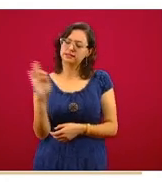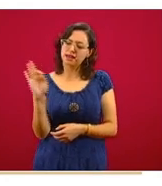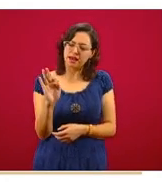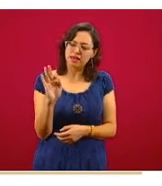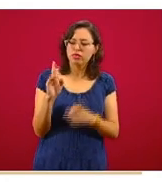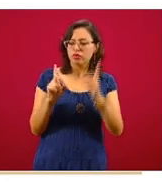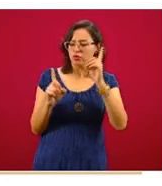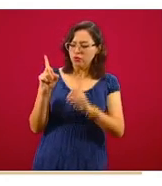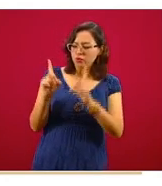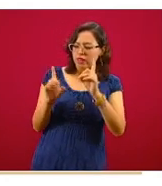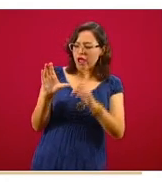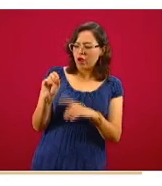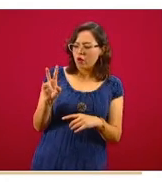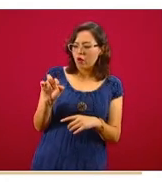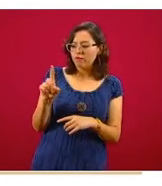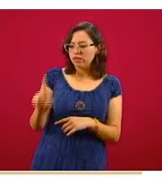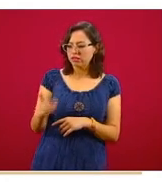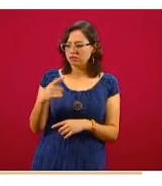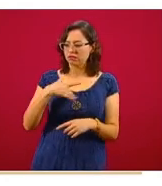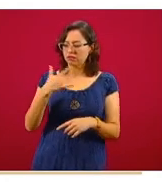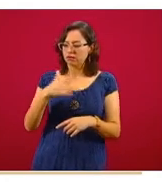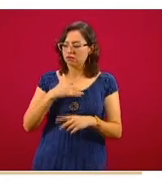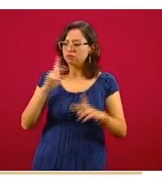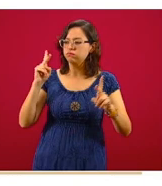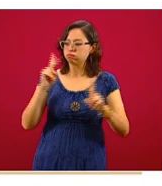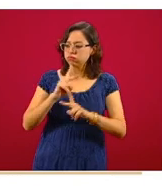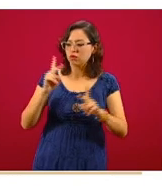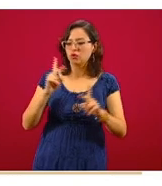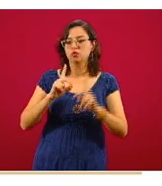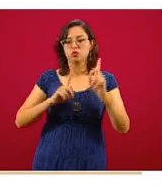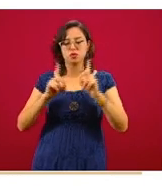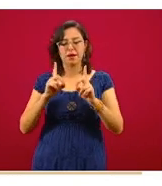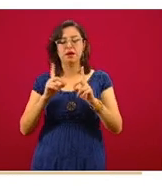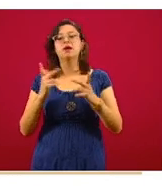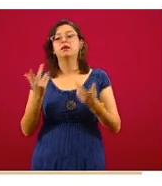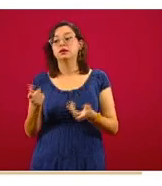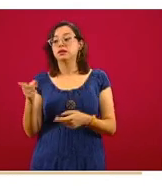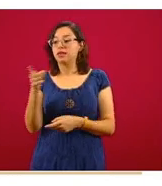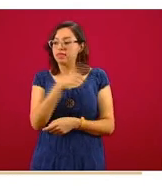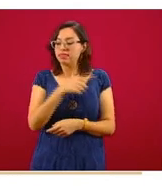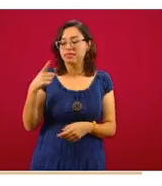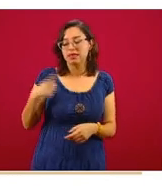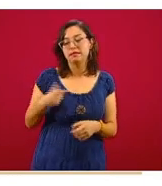IRAG stands for acute respiratory infection,